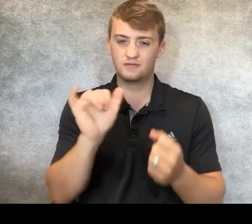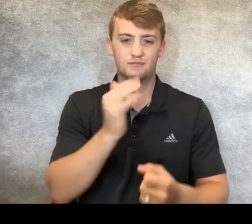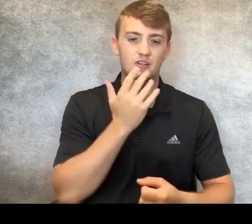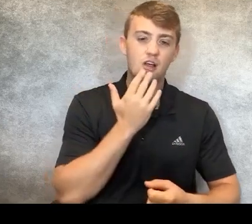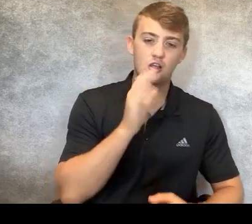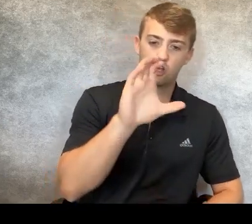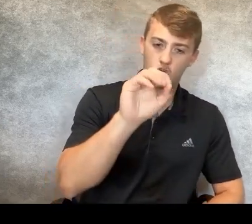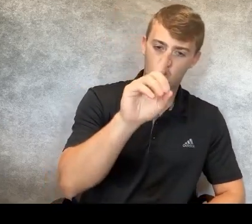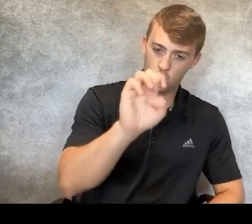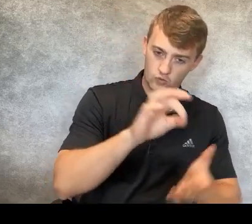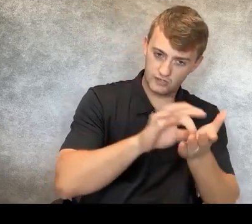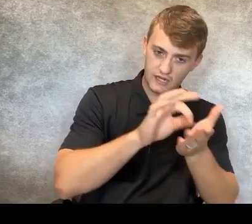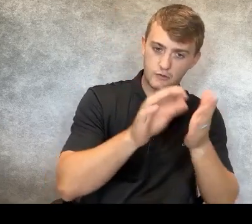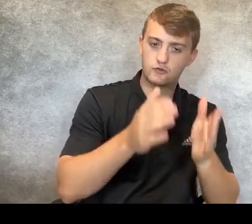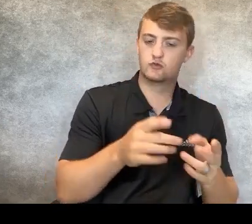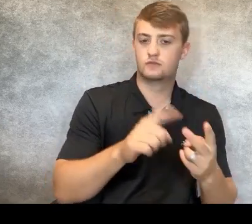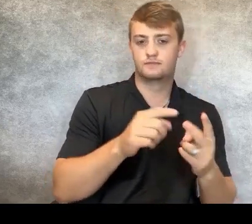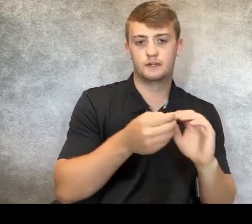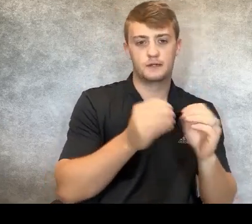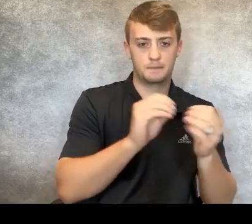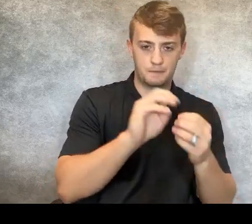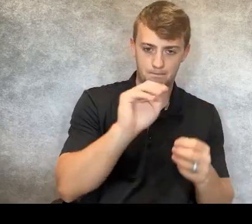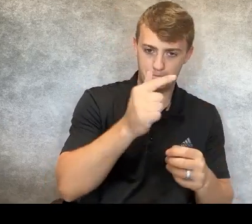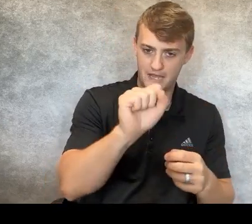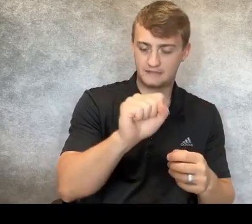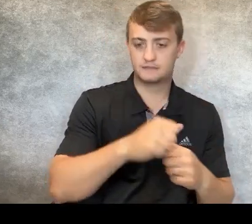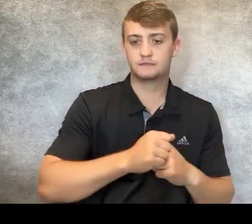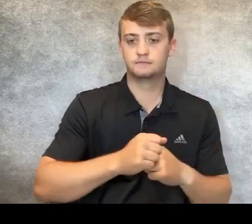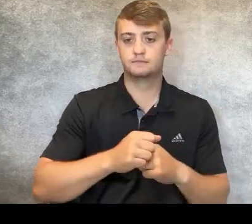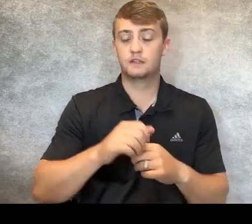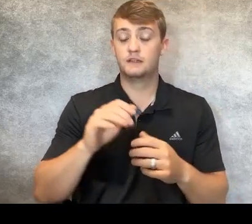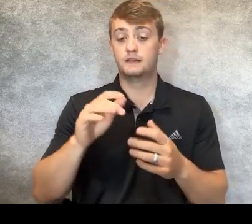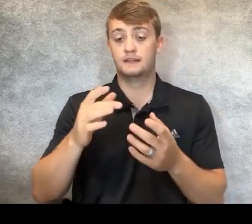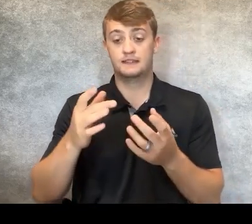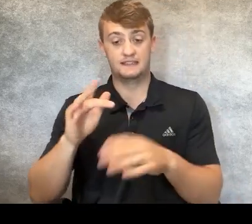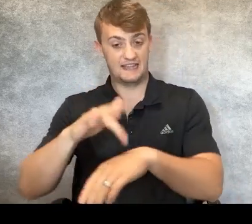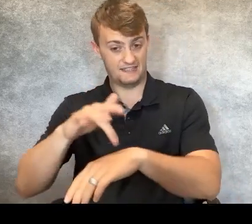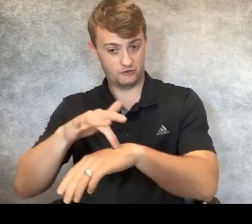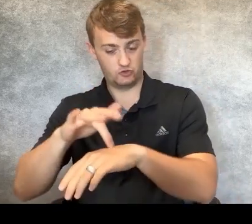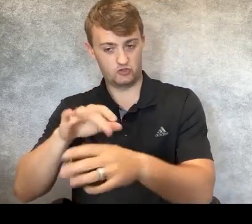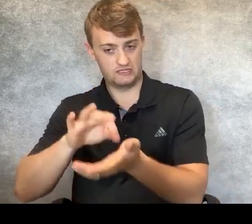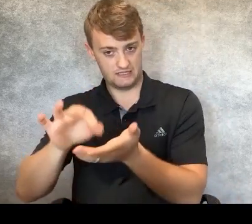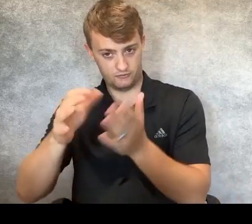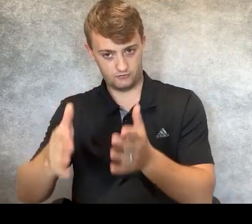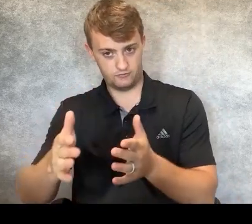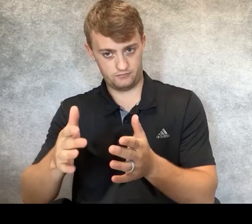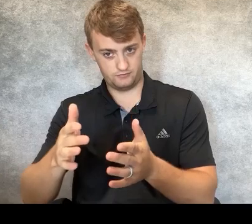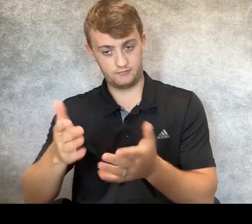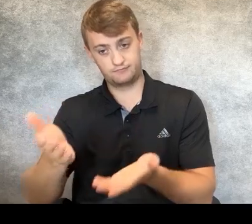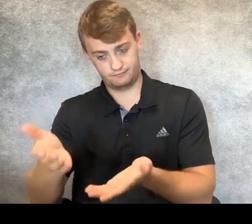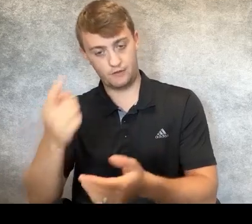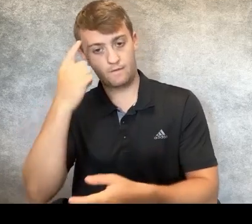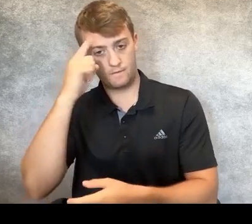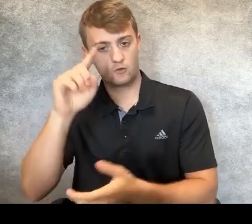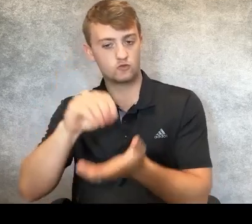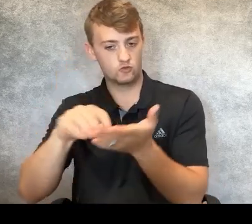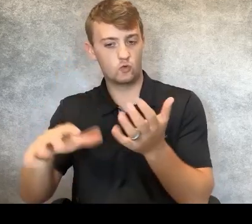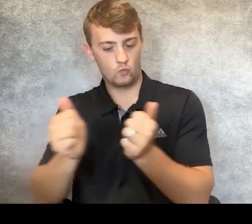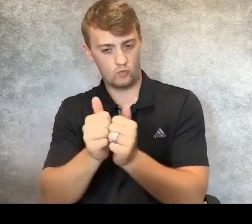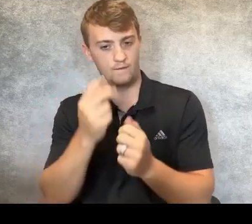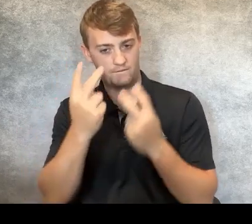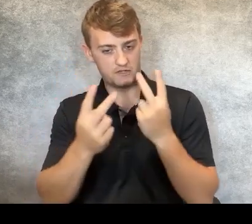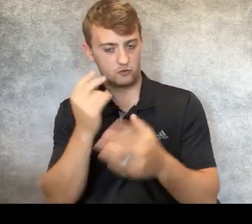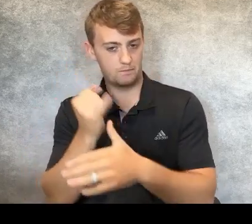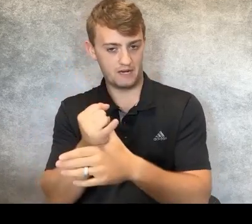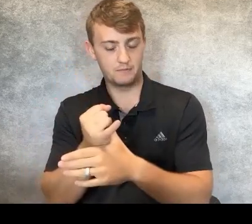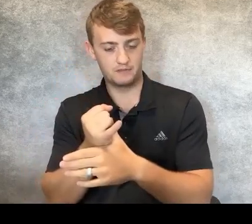like color-coded counters or number mats. Choose textured counters for students with visual